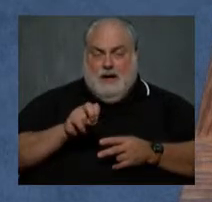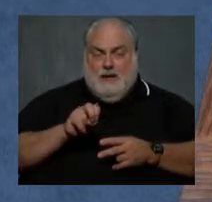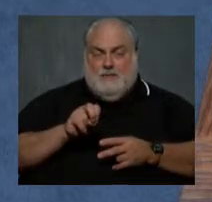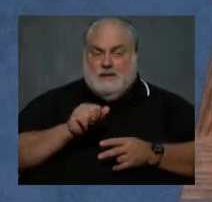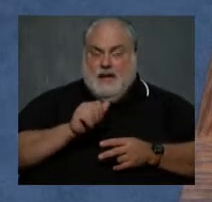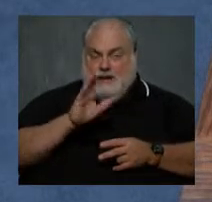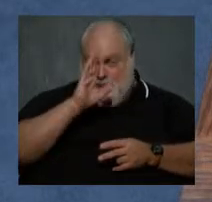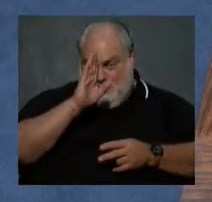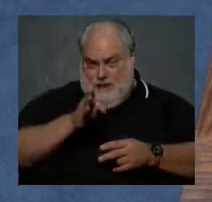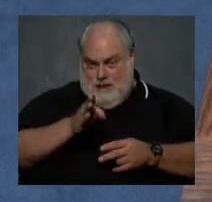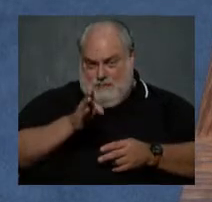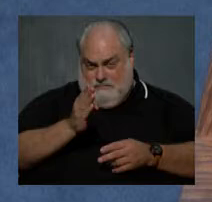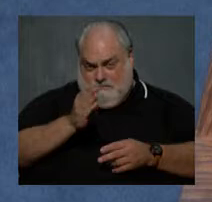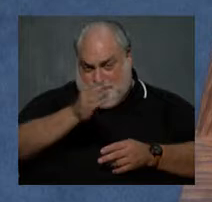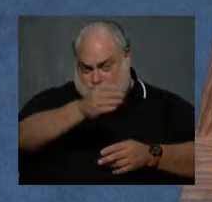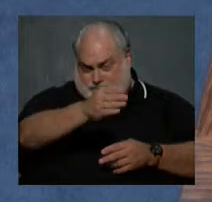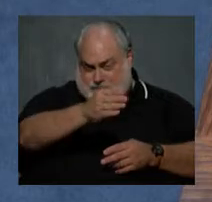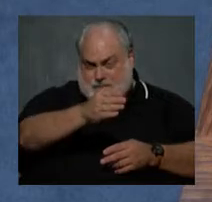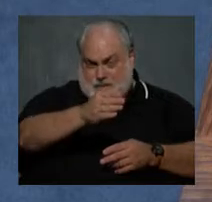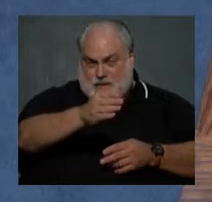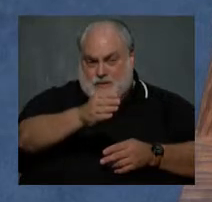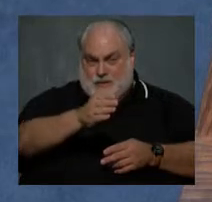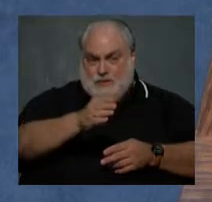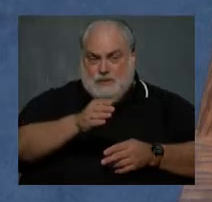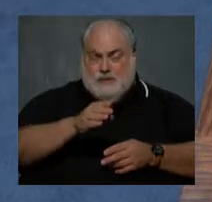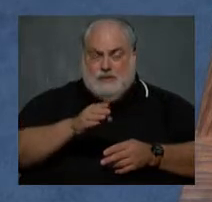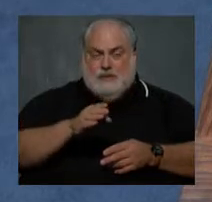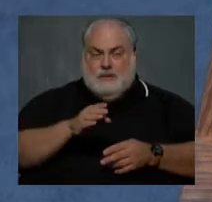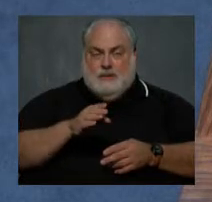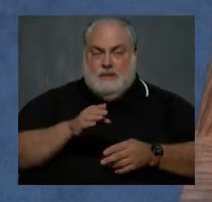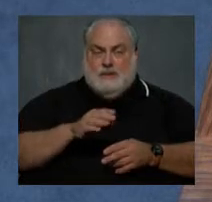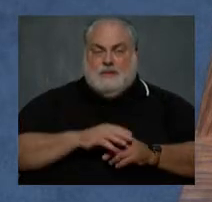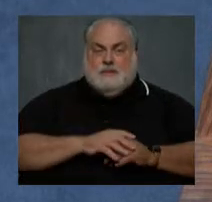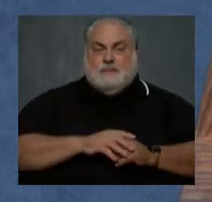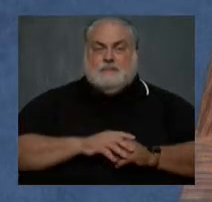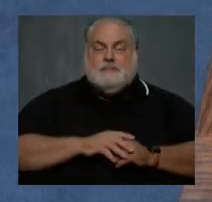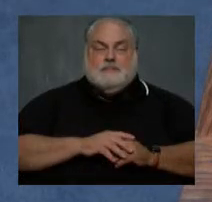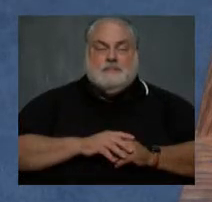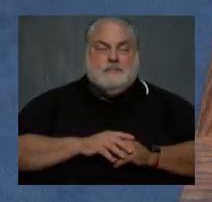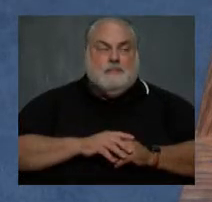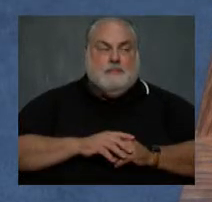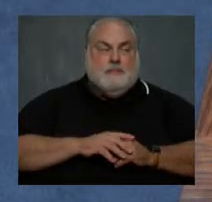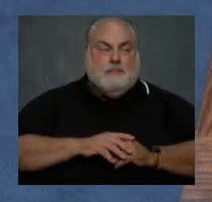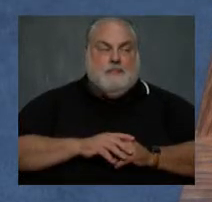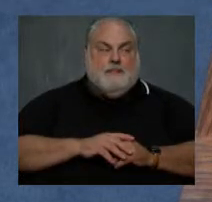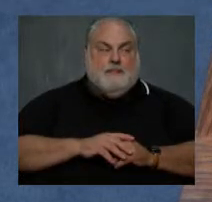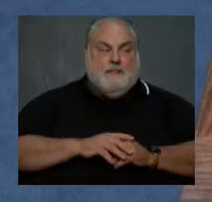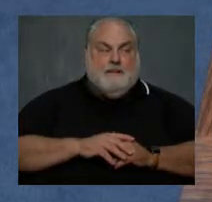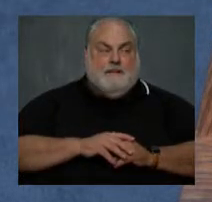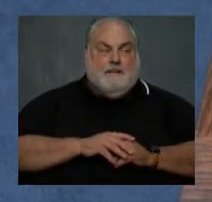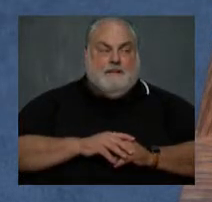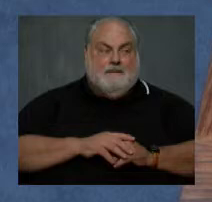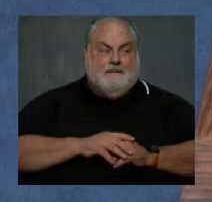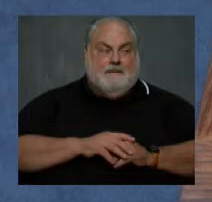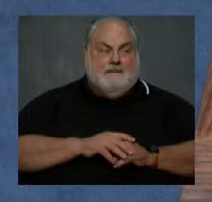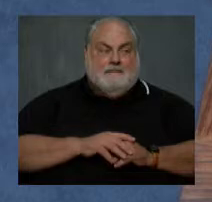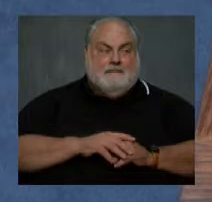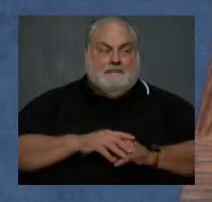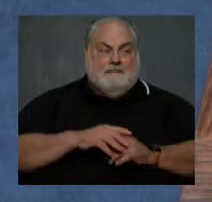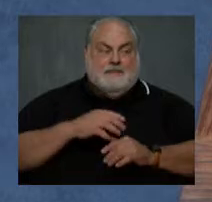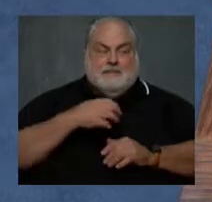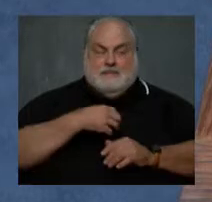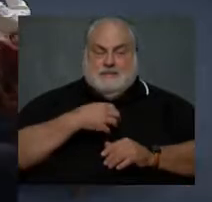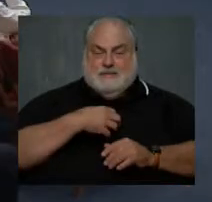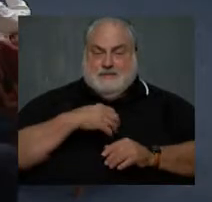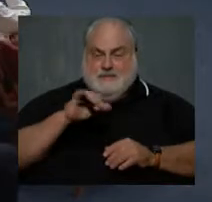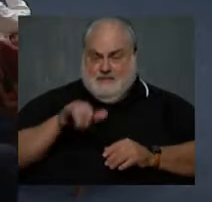not directly across from me, but it would be, I guess, east of me. Yeah, so that's my